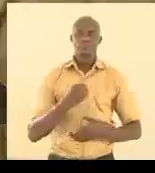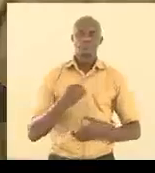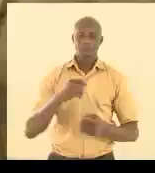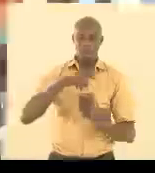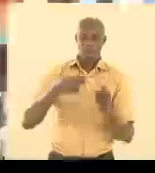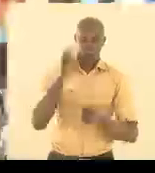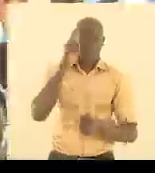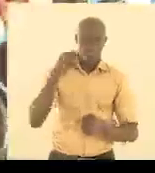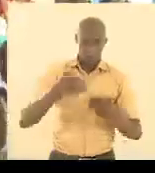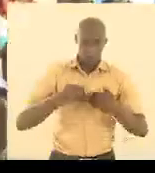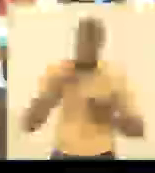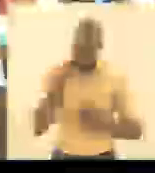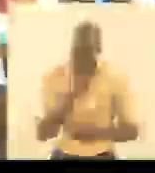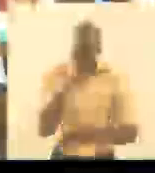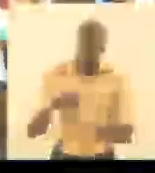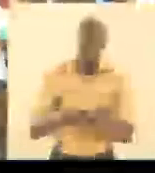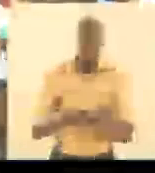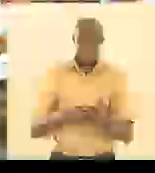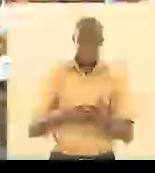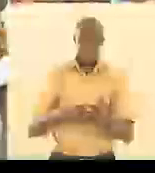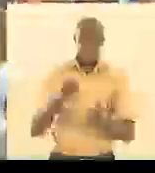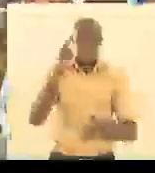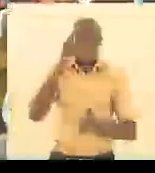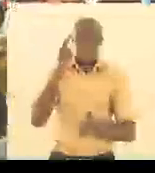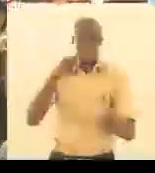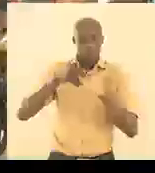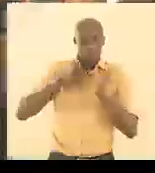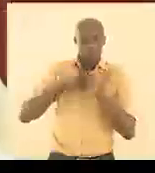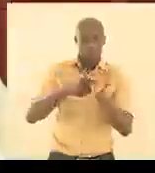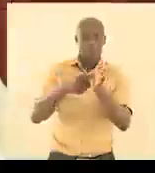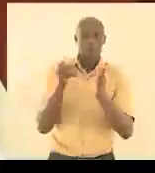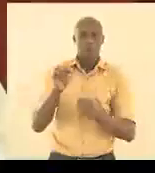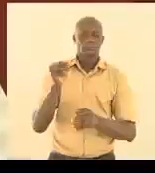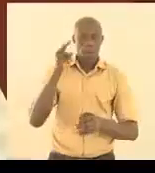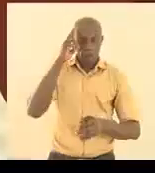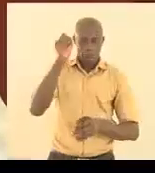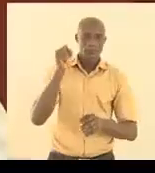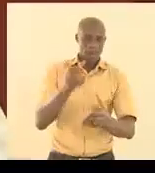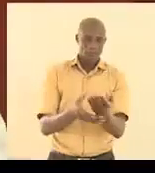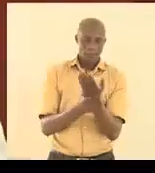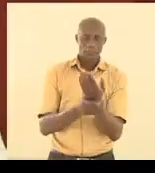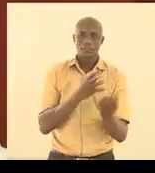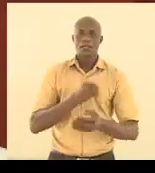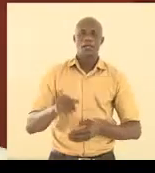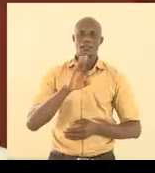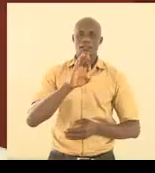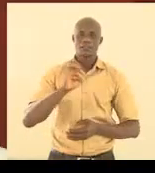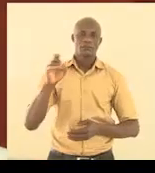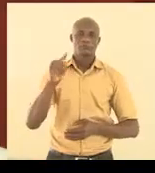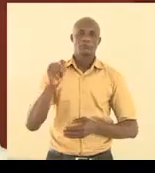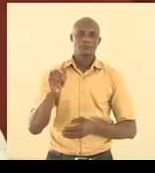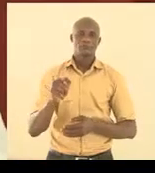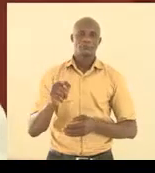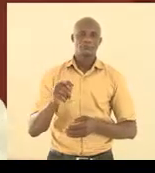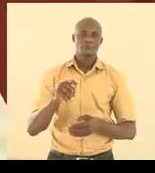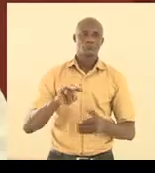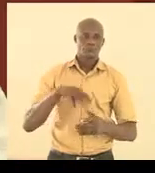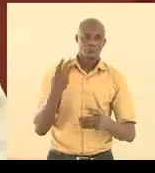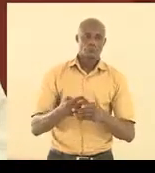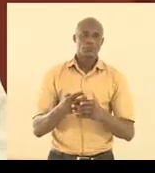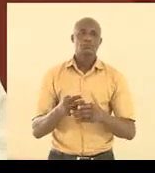And when he had said this, he showed them his hands and his feet. And while they